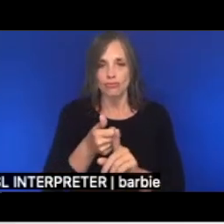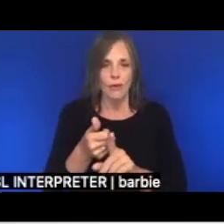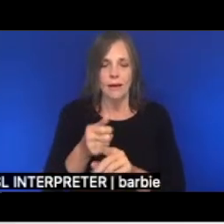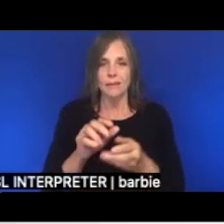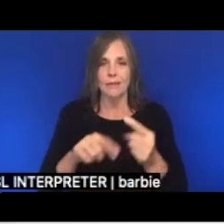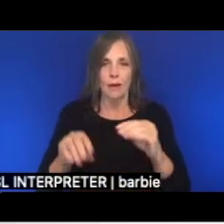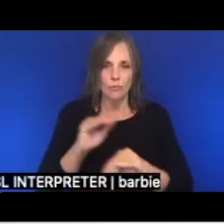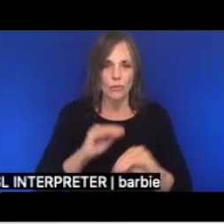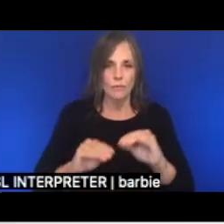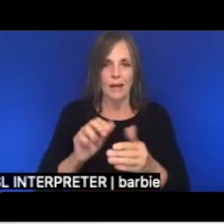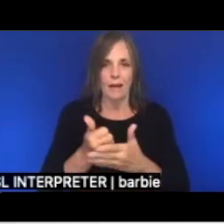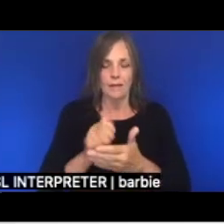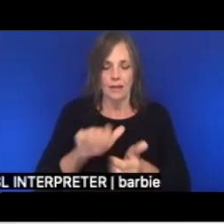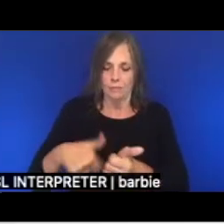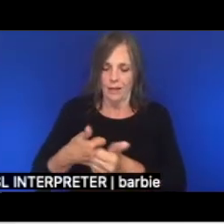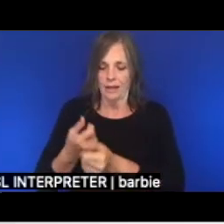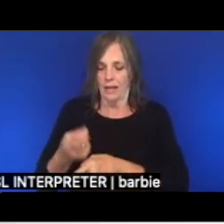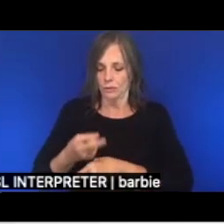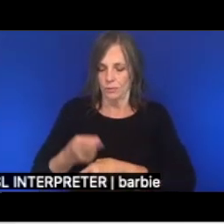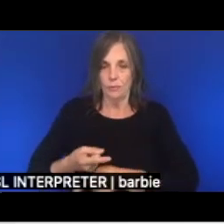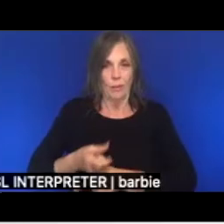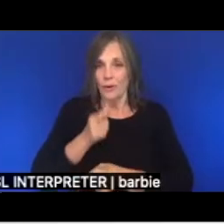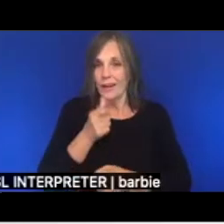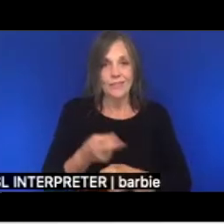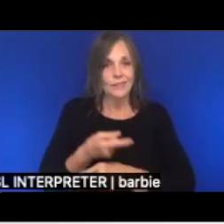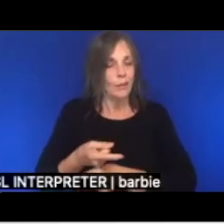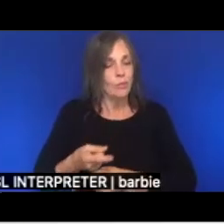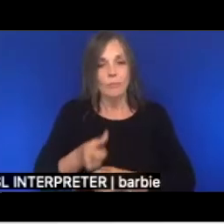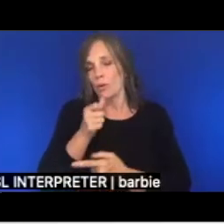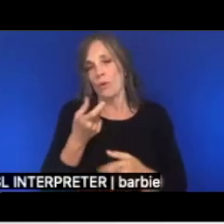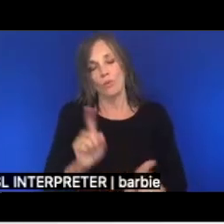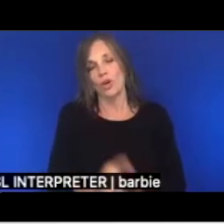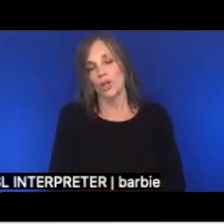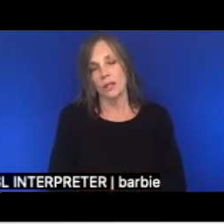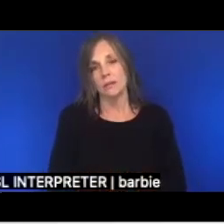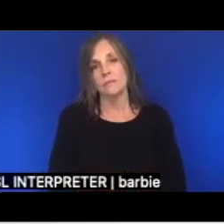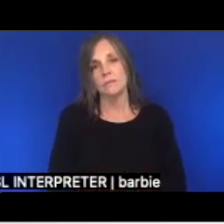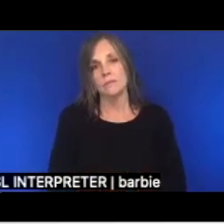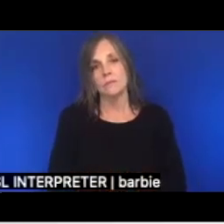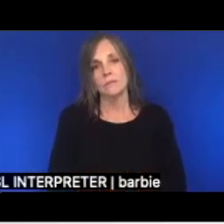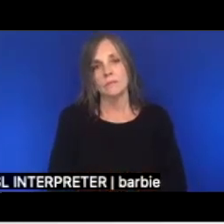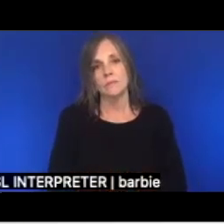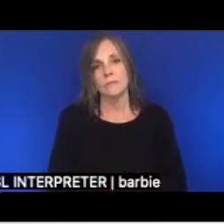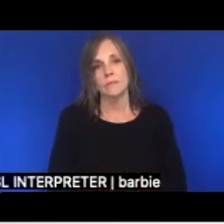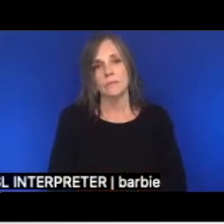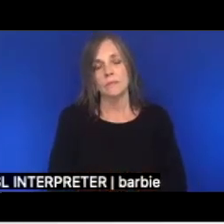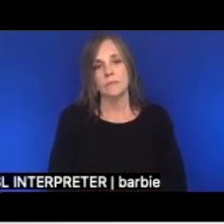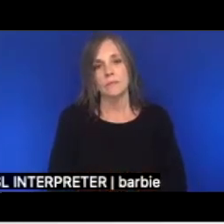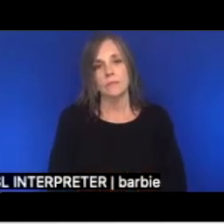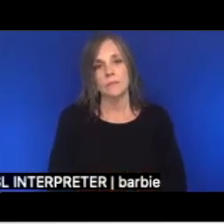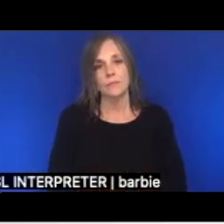behind that is proper. If it's not proper, it's not gonna work. And yeah, something is that so simple such